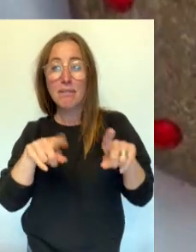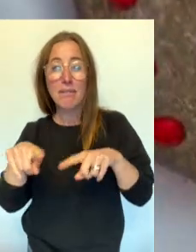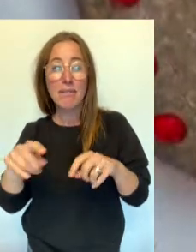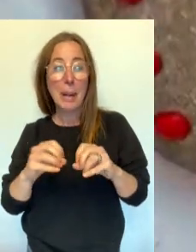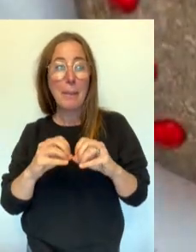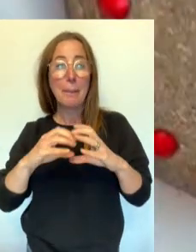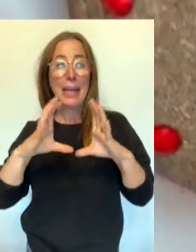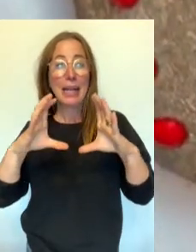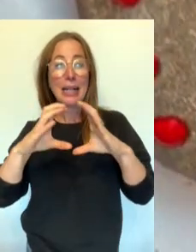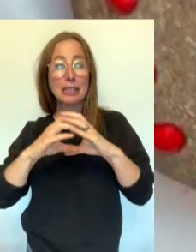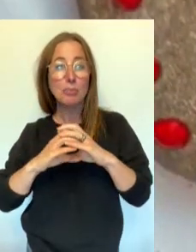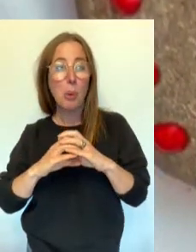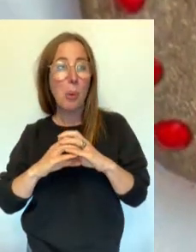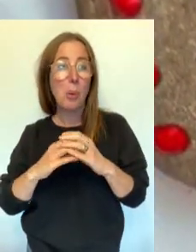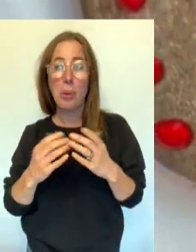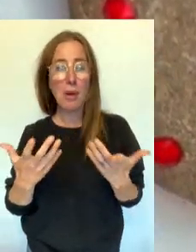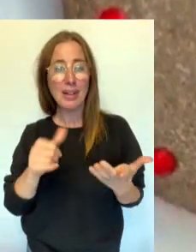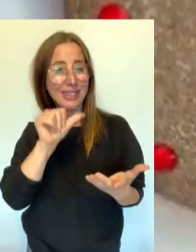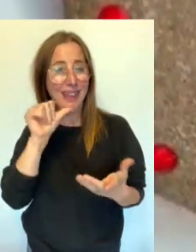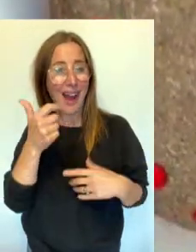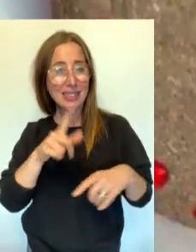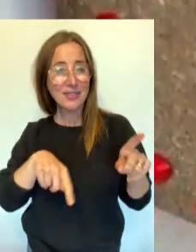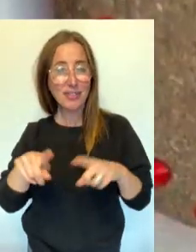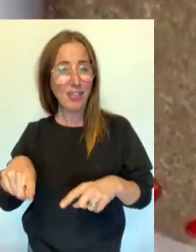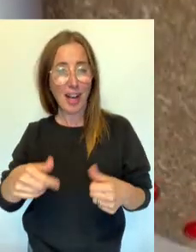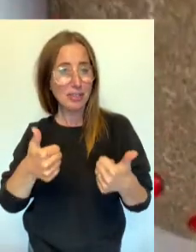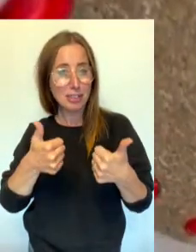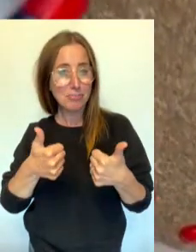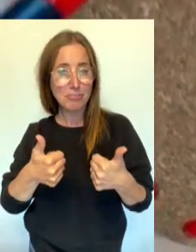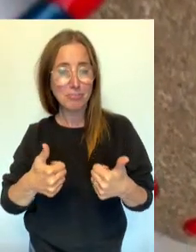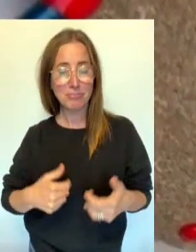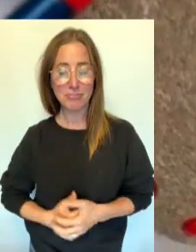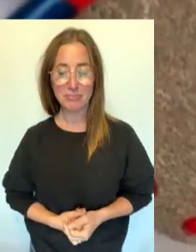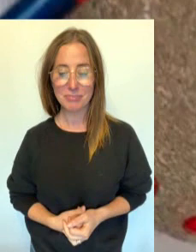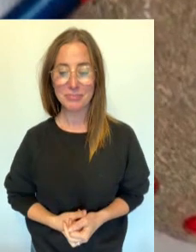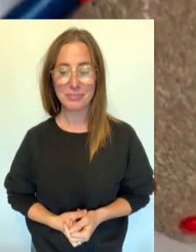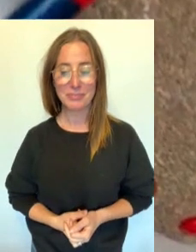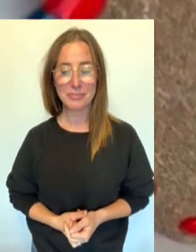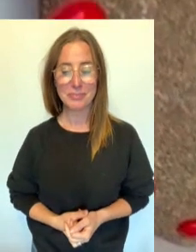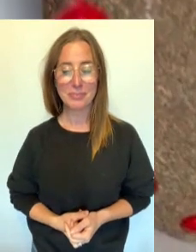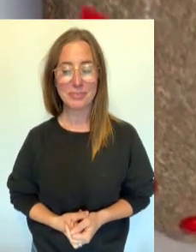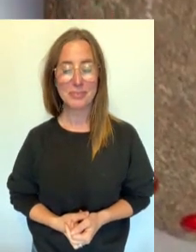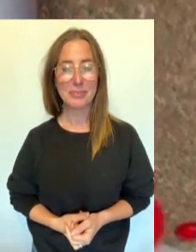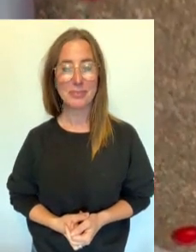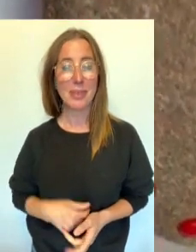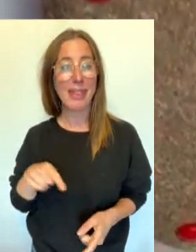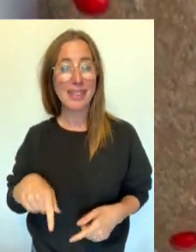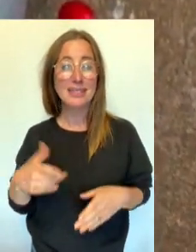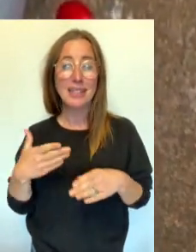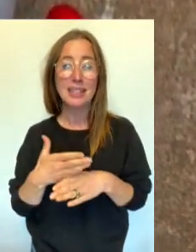quite like the variety of it. Something quite peaceful as well.